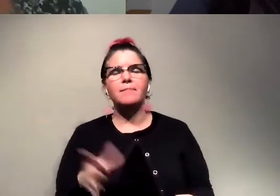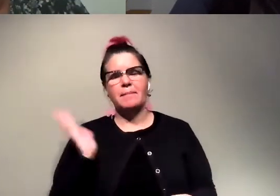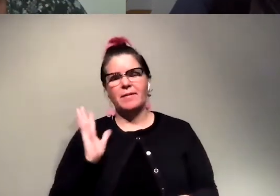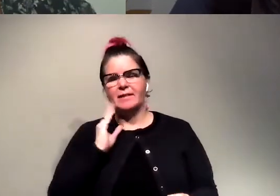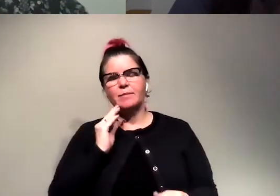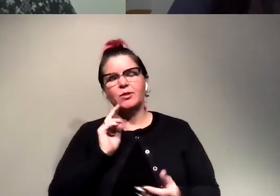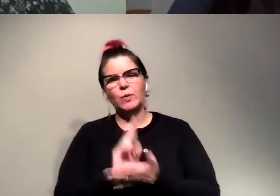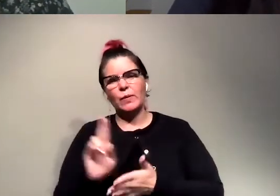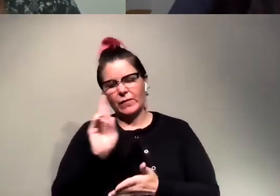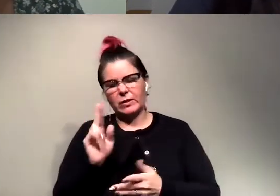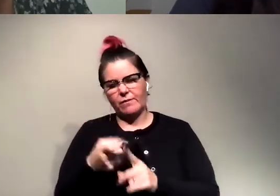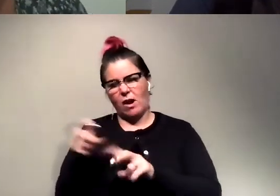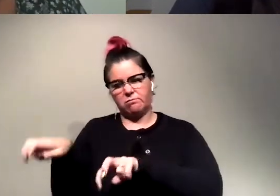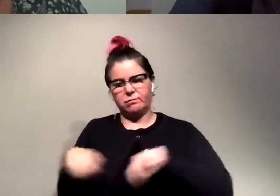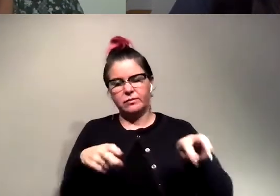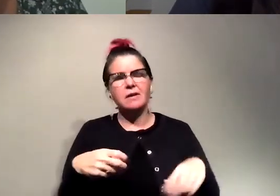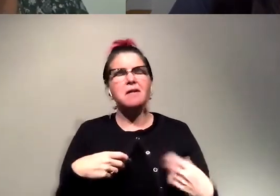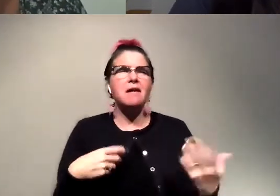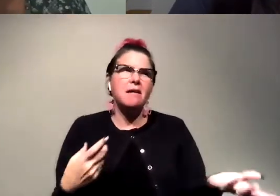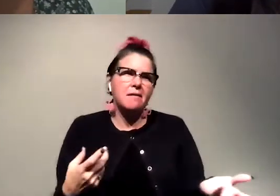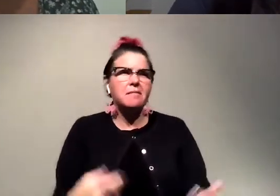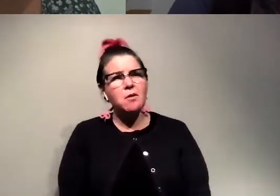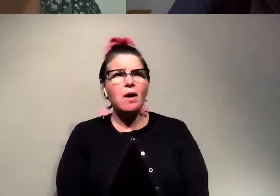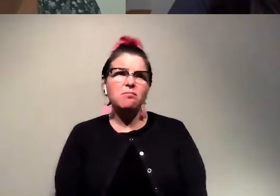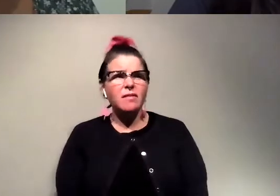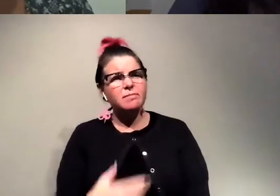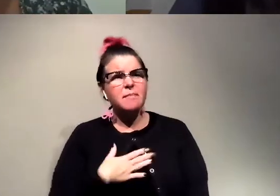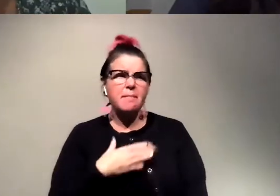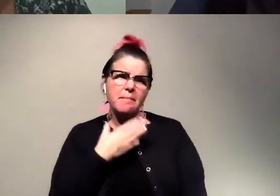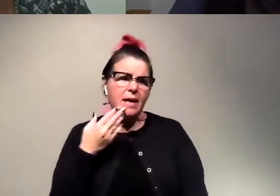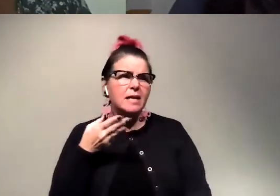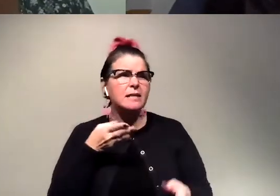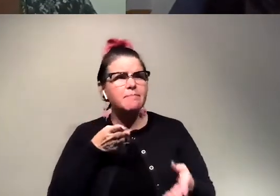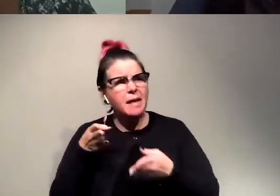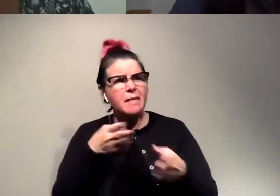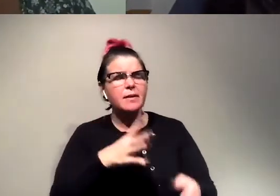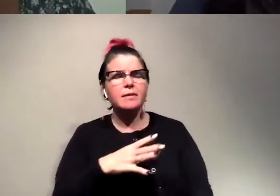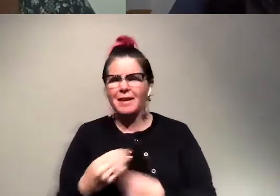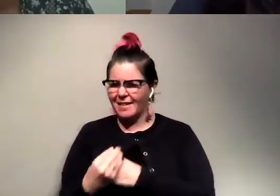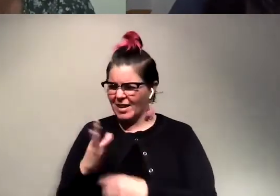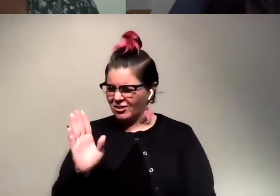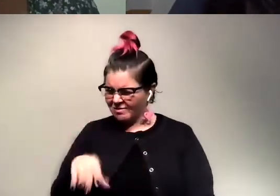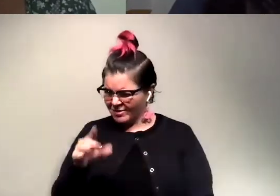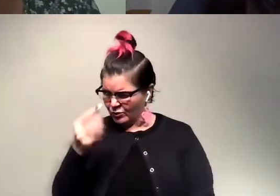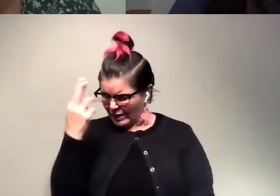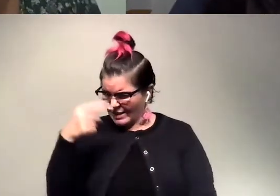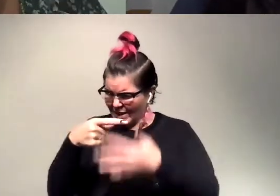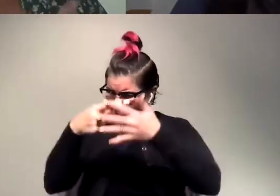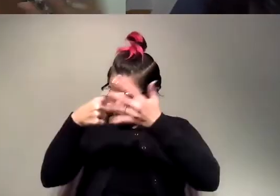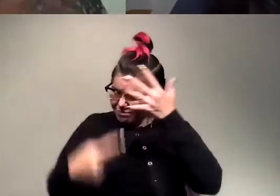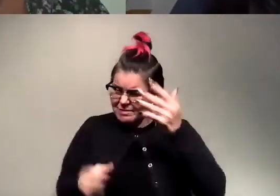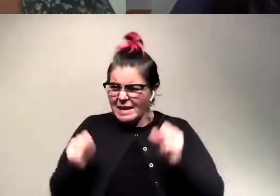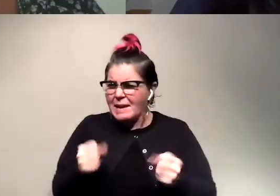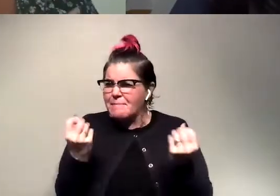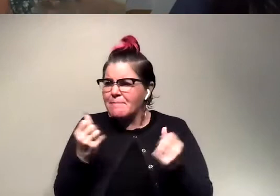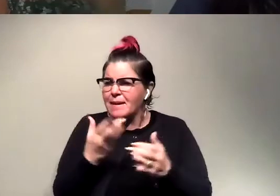that I transferred from, I was like, yeah, I think this is what's best for me. And then my advisor was like, you do realize you can do anything, right? Because I